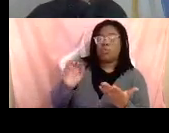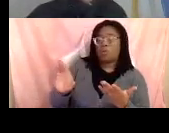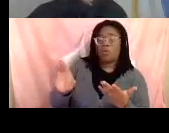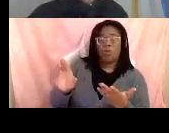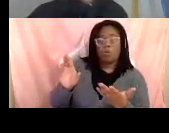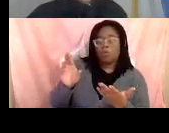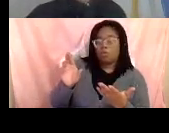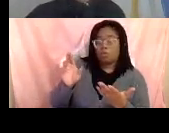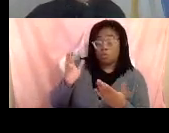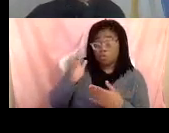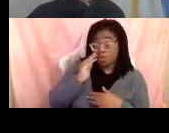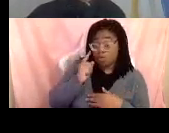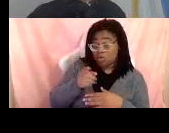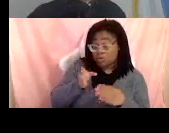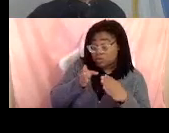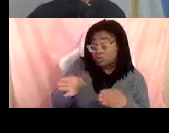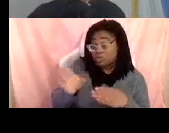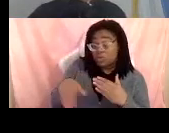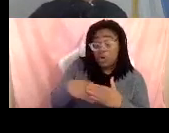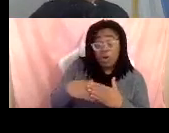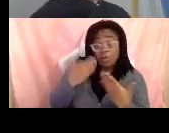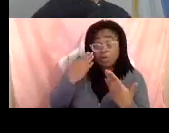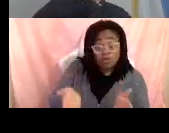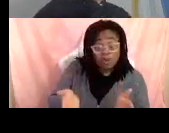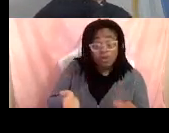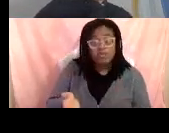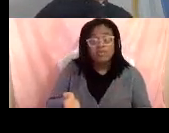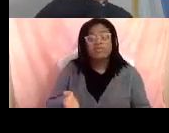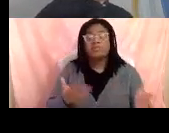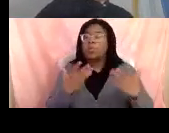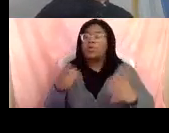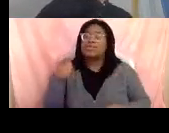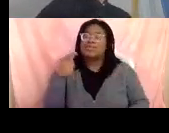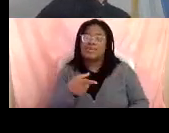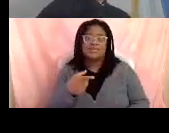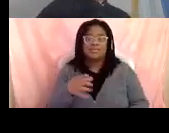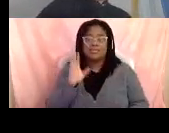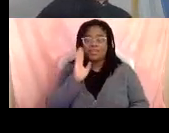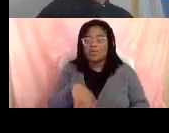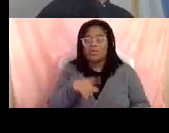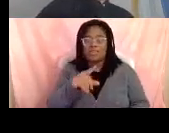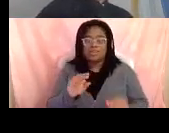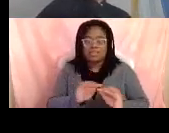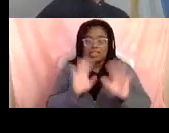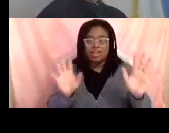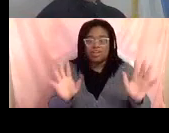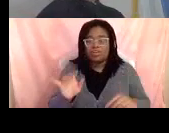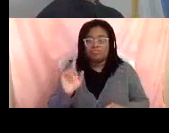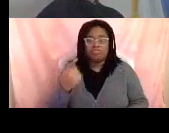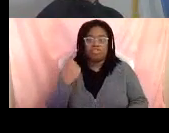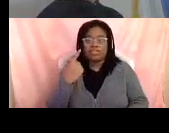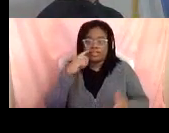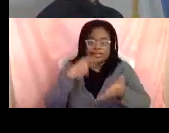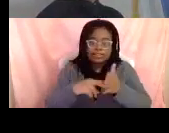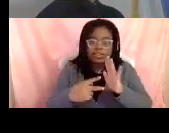we all know but don't know we know? What is this? You know, there's clearly such